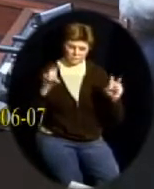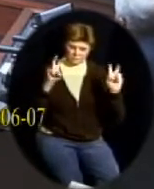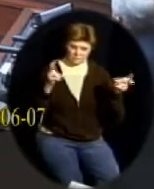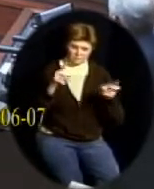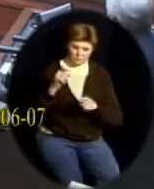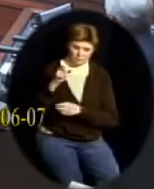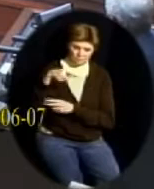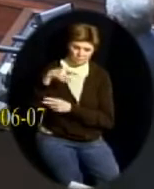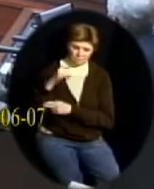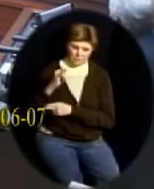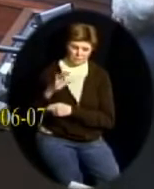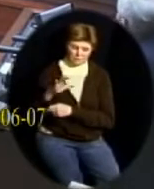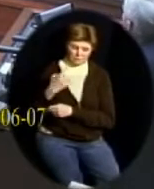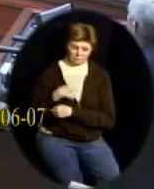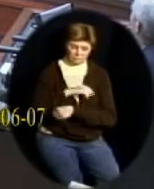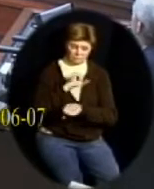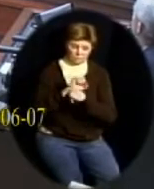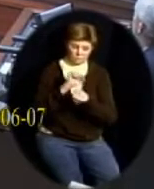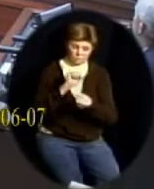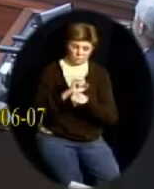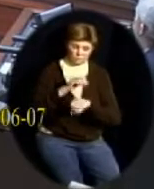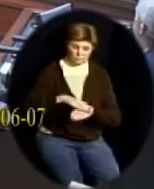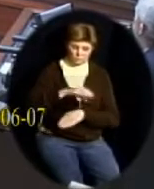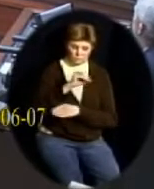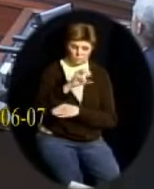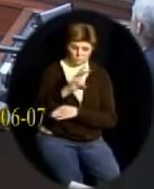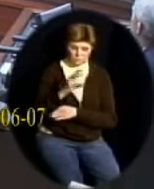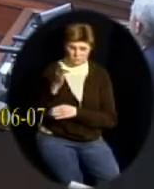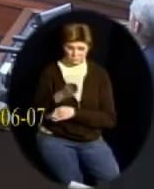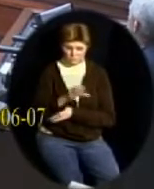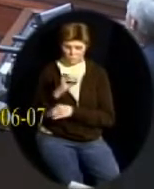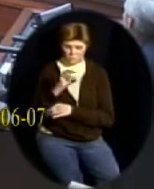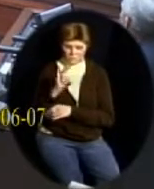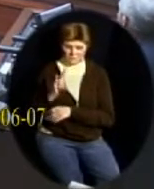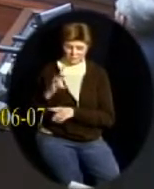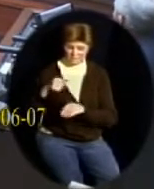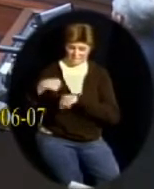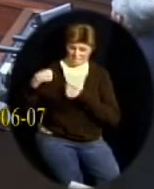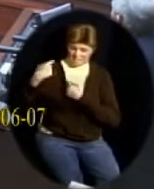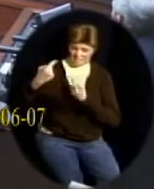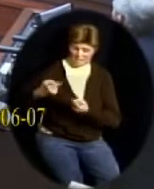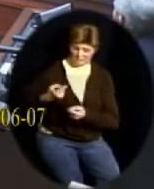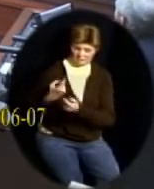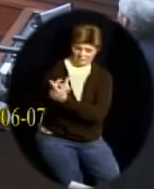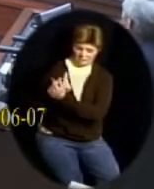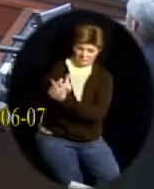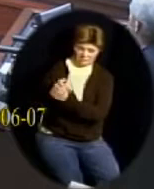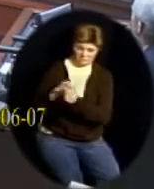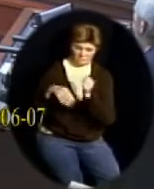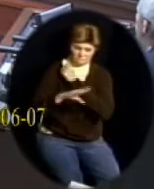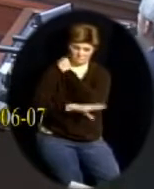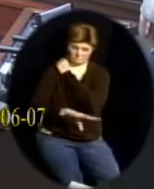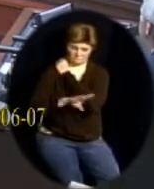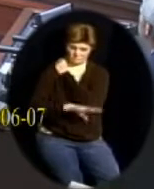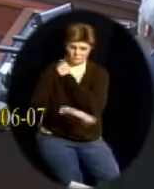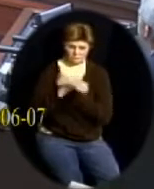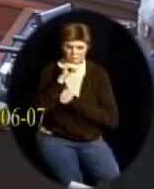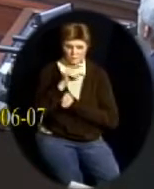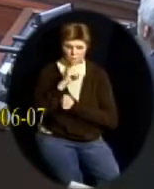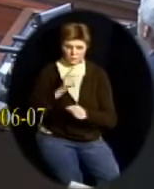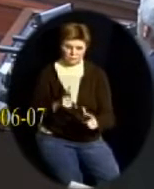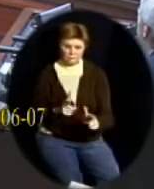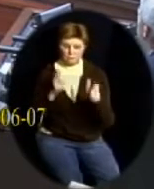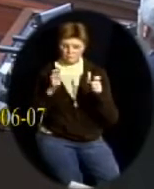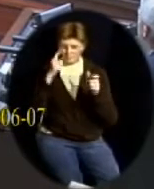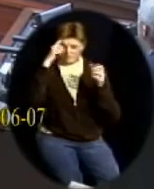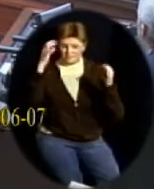on the 06-07 budget process, I think, since early last fall, so this is not, for public awareness, a sudden kind of thing that we've arrived